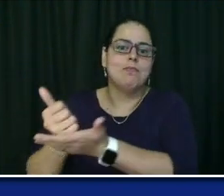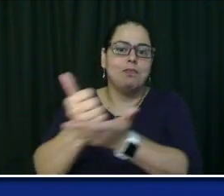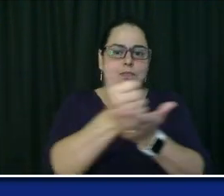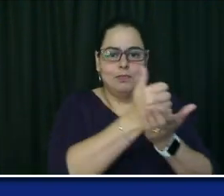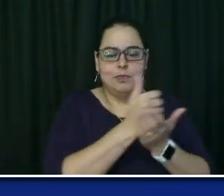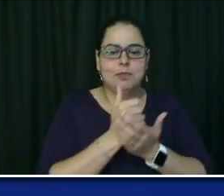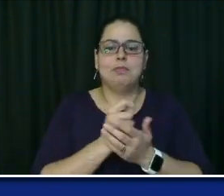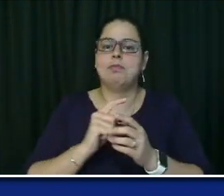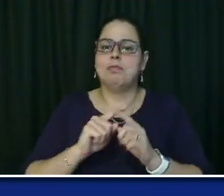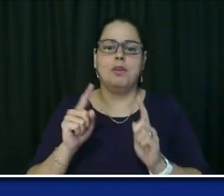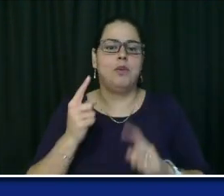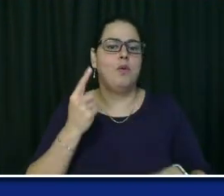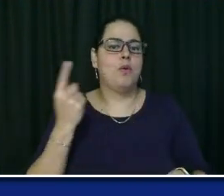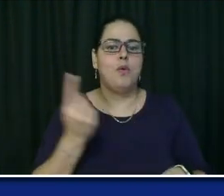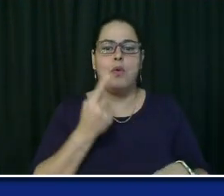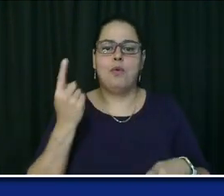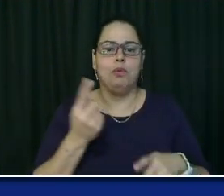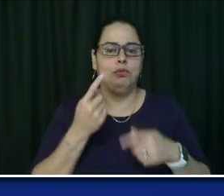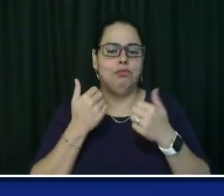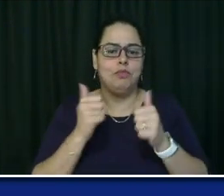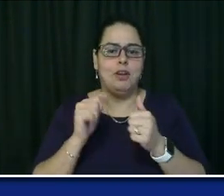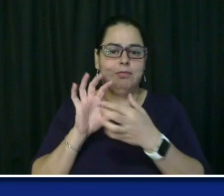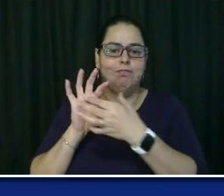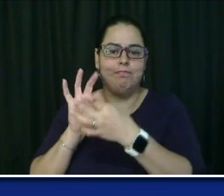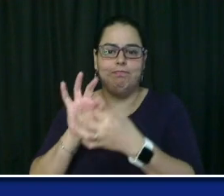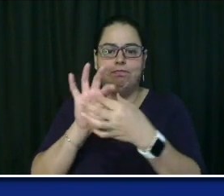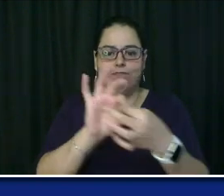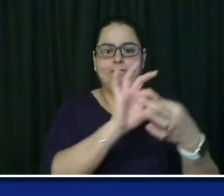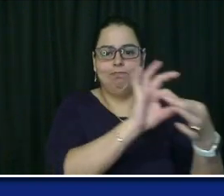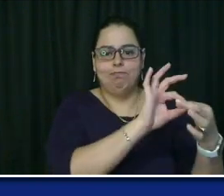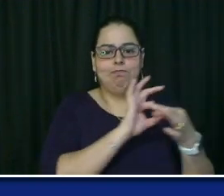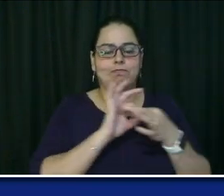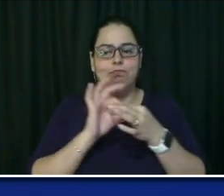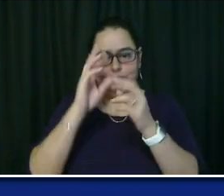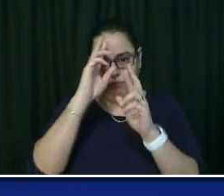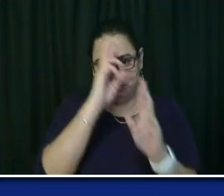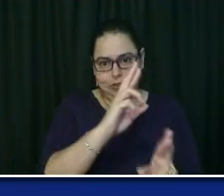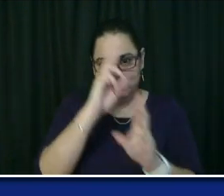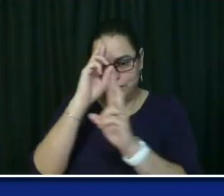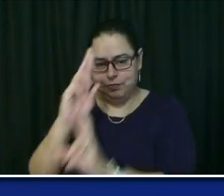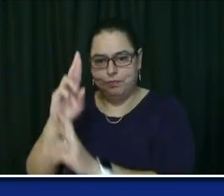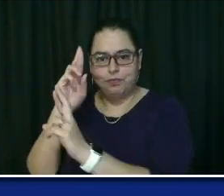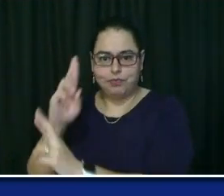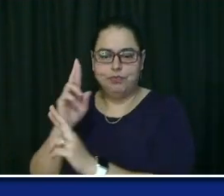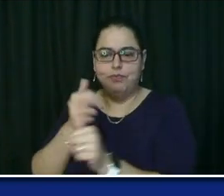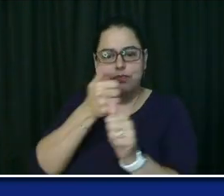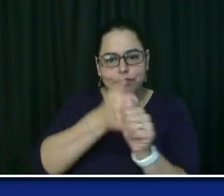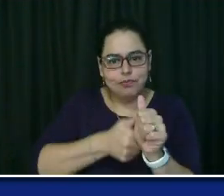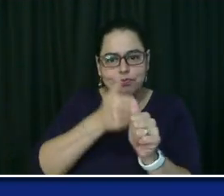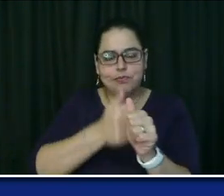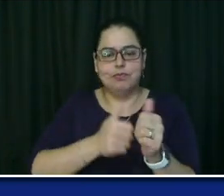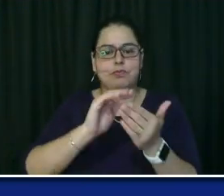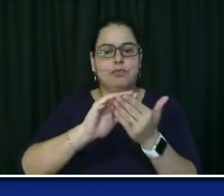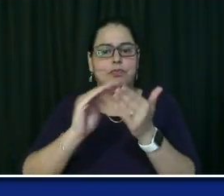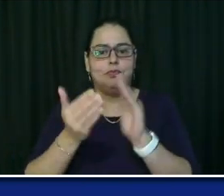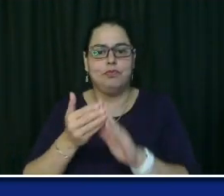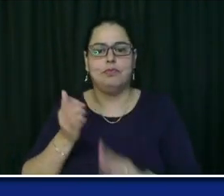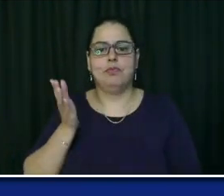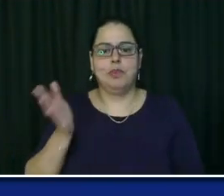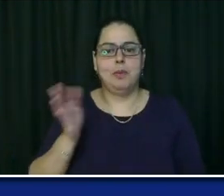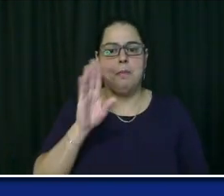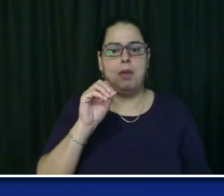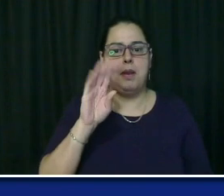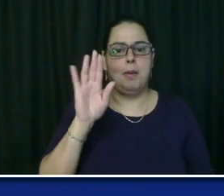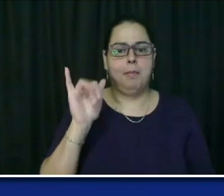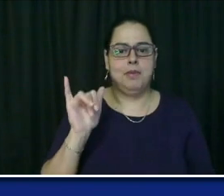a partnership as we fight this. And Bobby and his team, Mike Mills and the members of his board, Ed Rush and the rest, have been really terrific